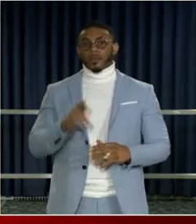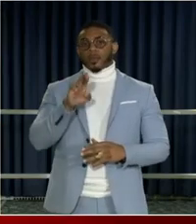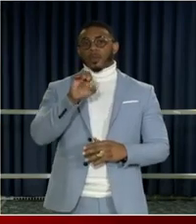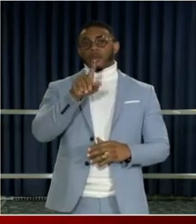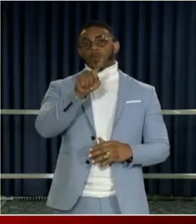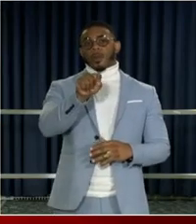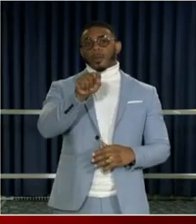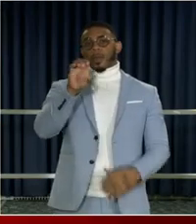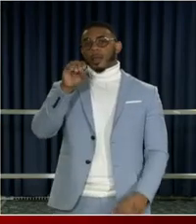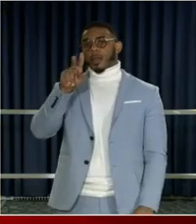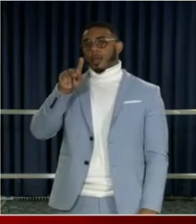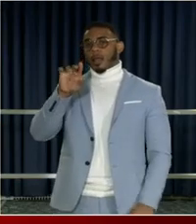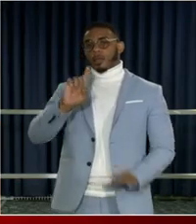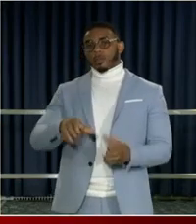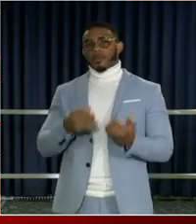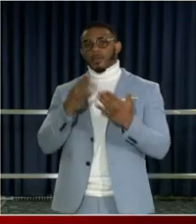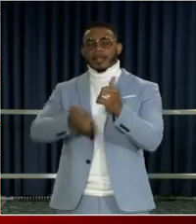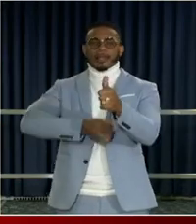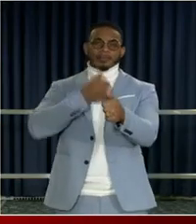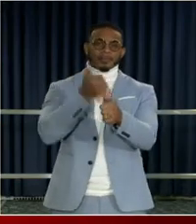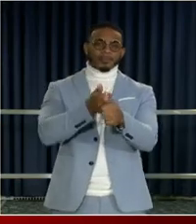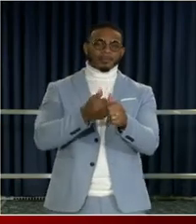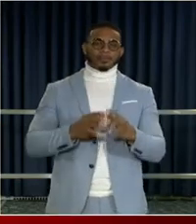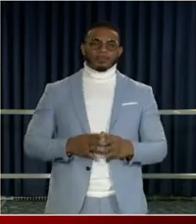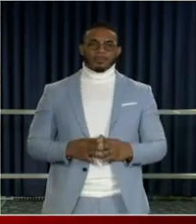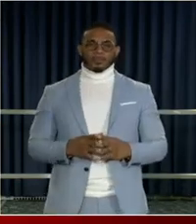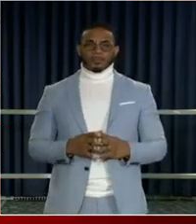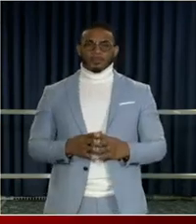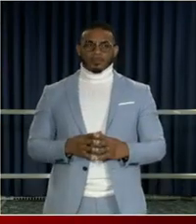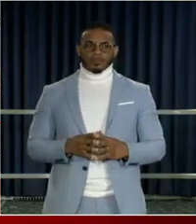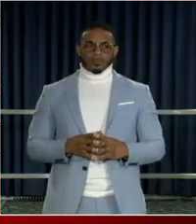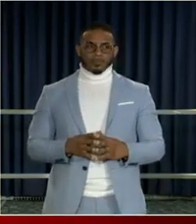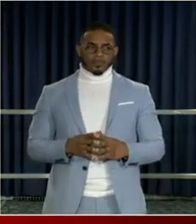Robert Conti, to provide an update.